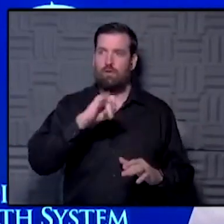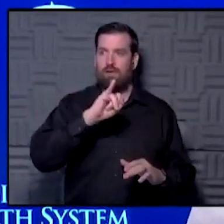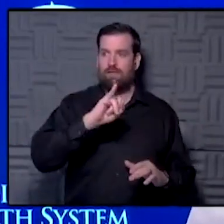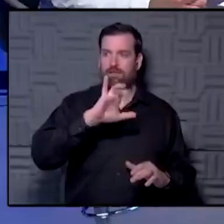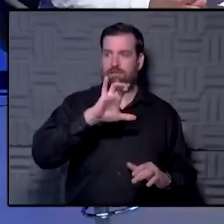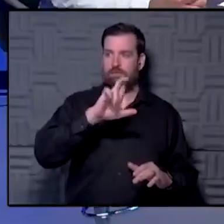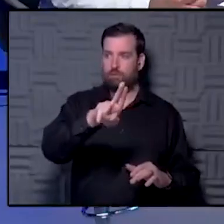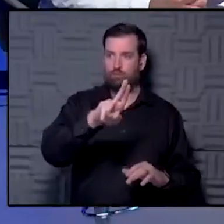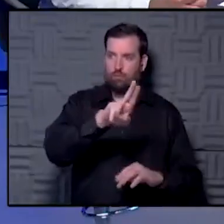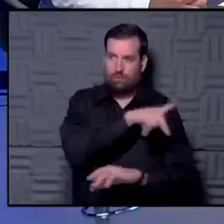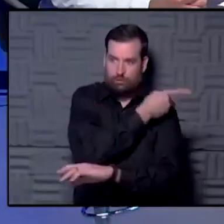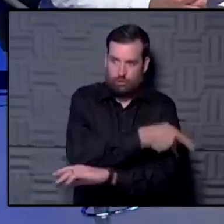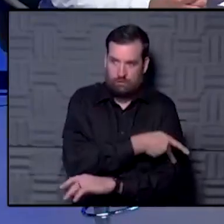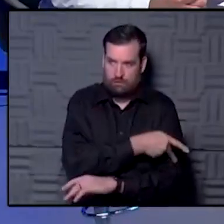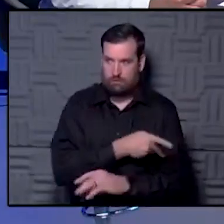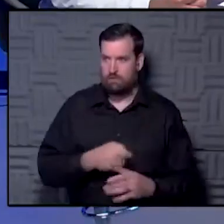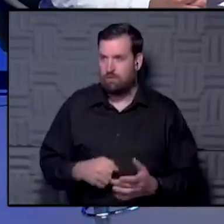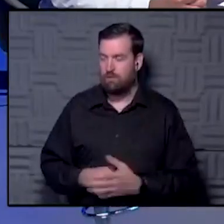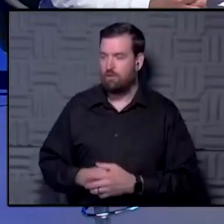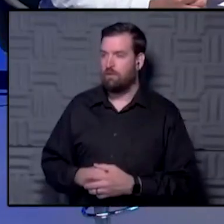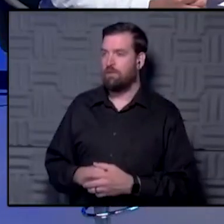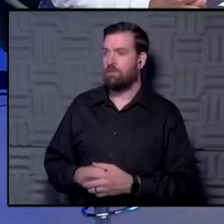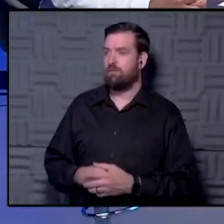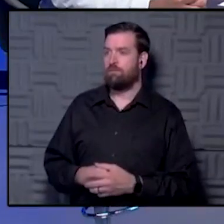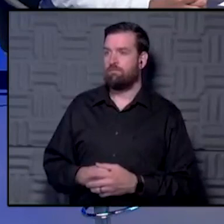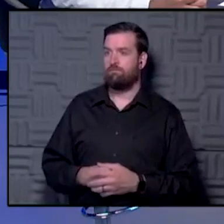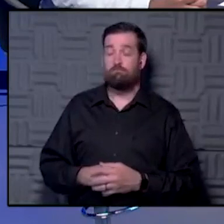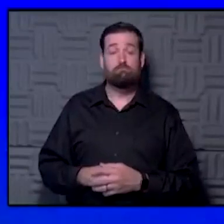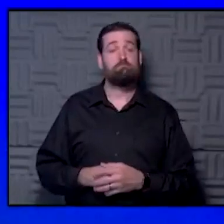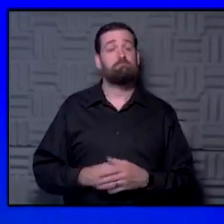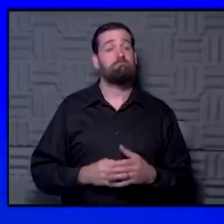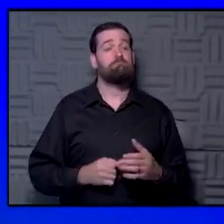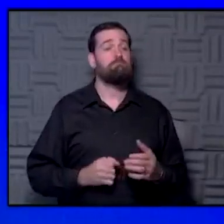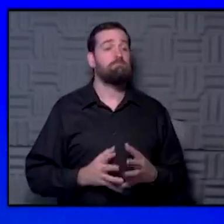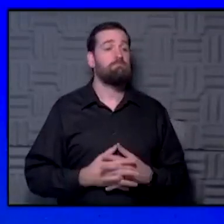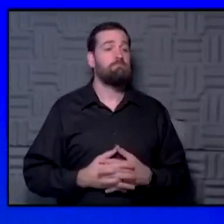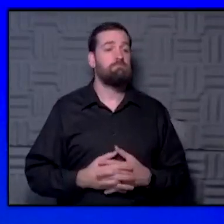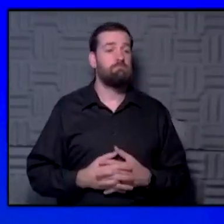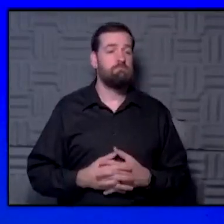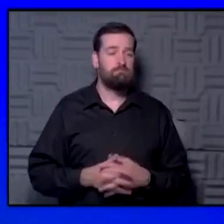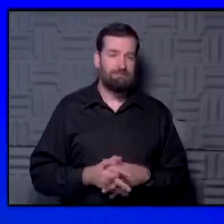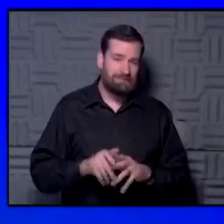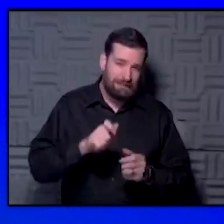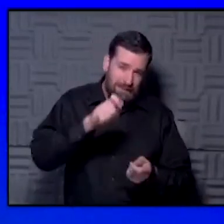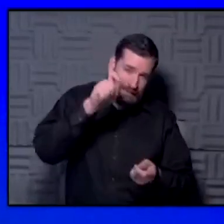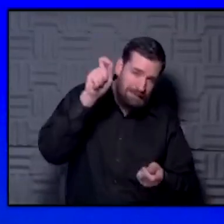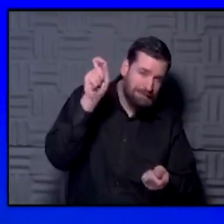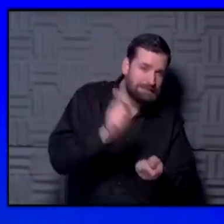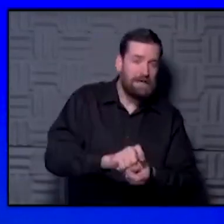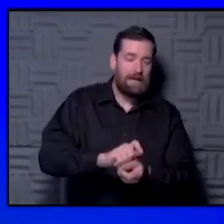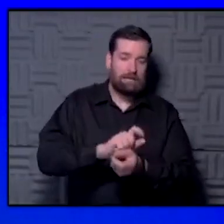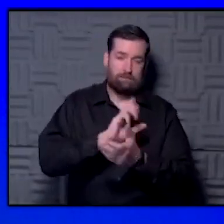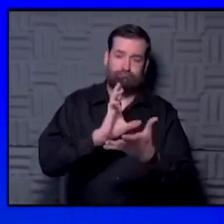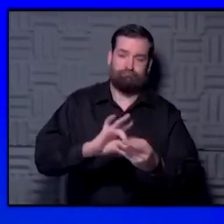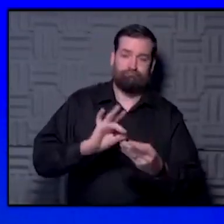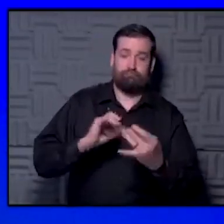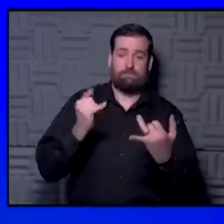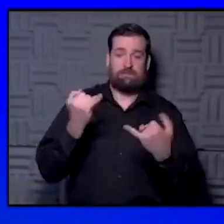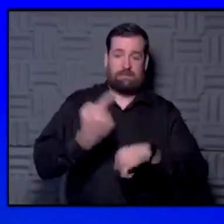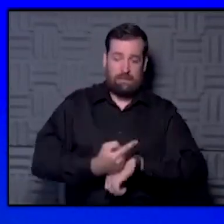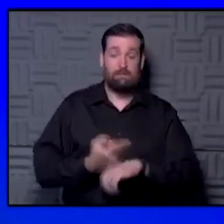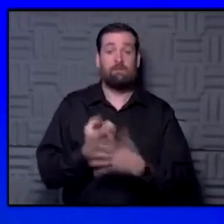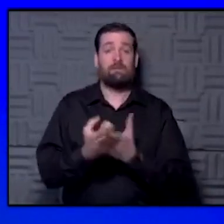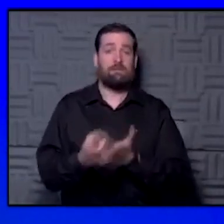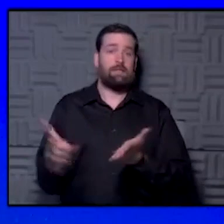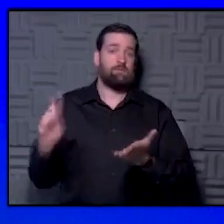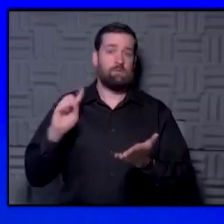Yeah. Do you? Certainly, I don't know exactly offhand today, but last week